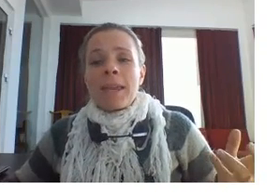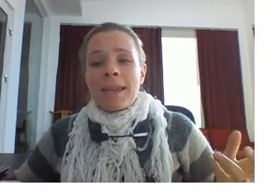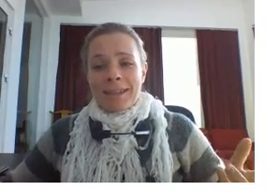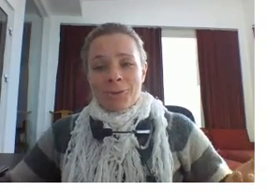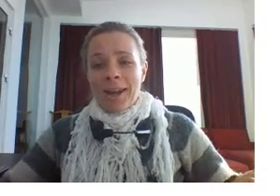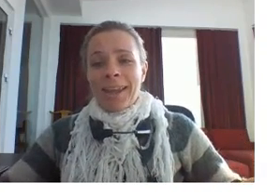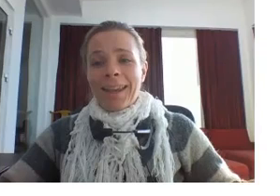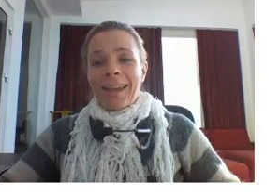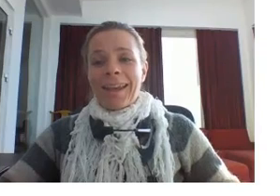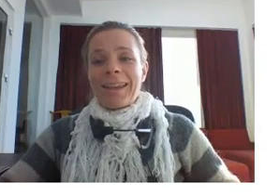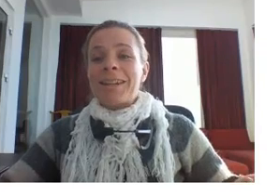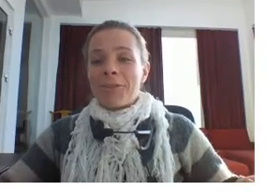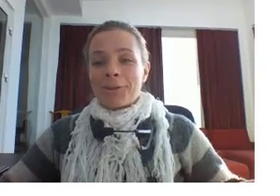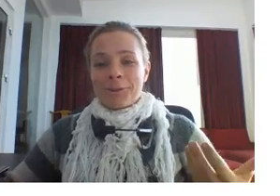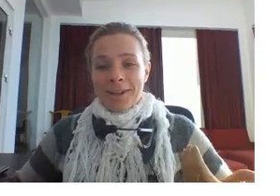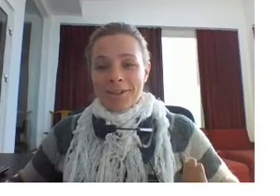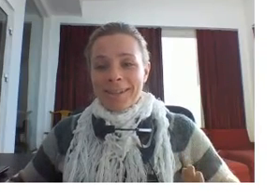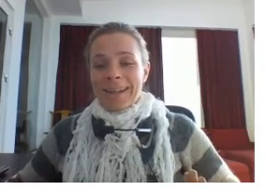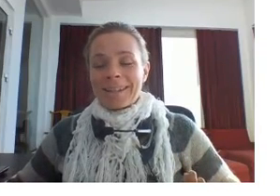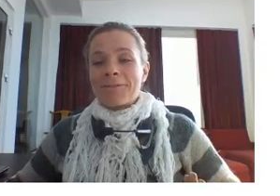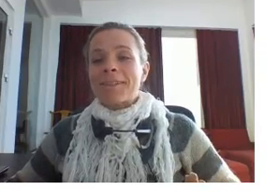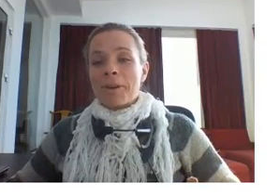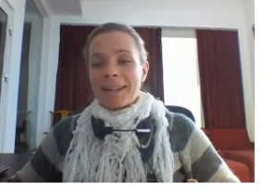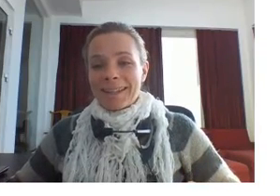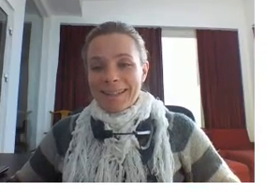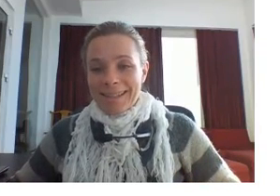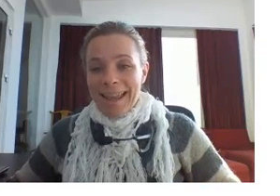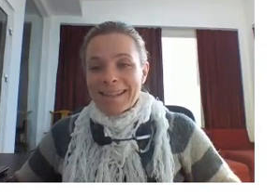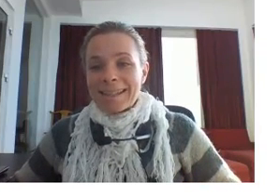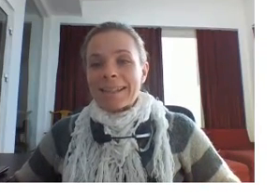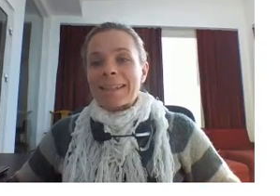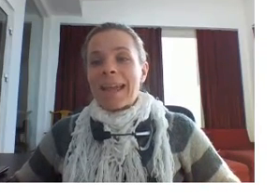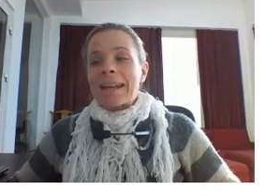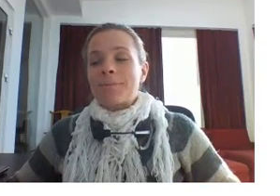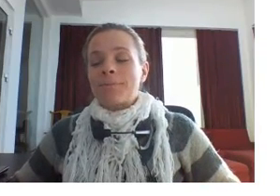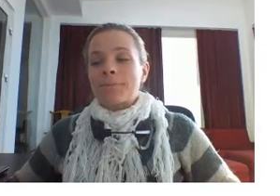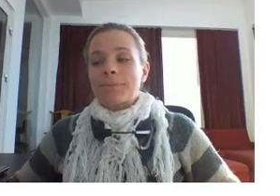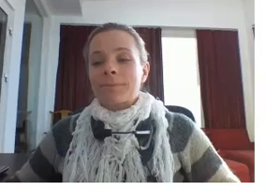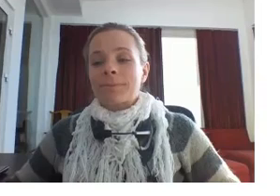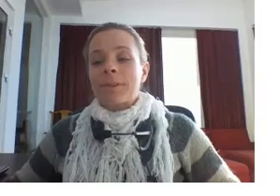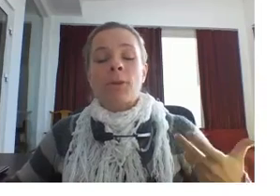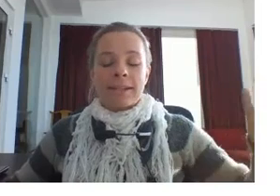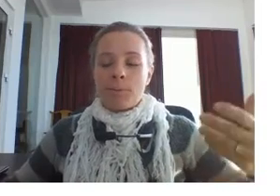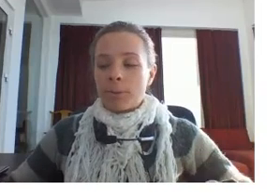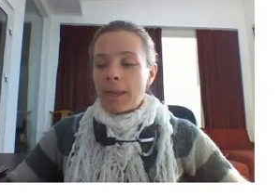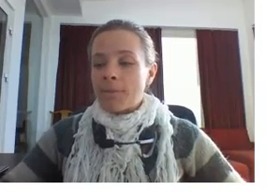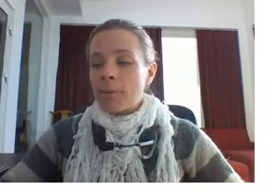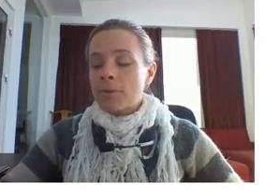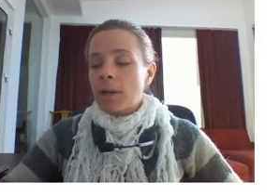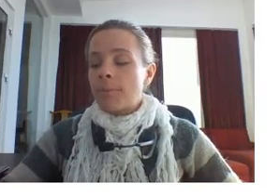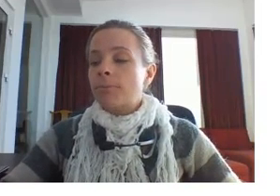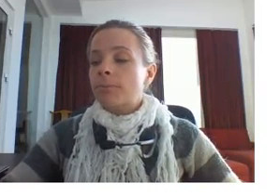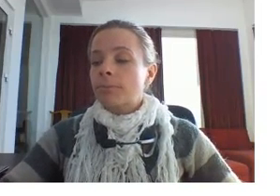For me it's really difficult to understand if somebody says that, for example,